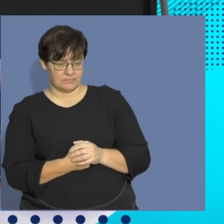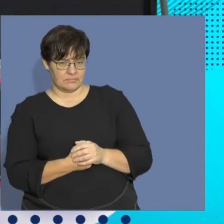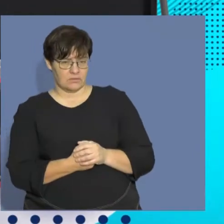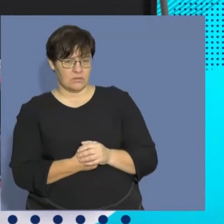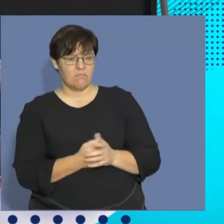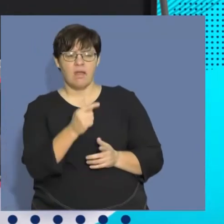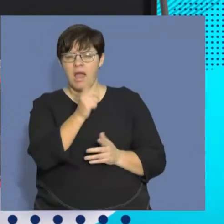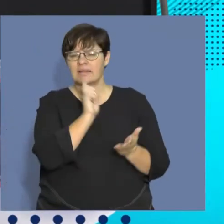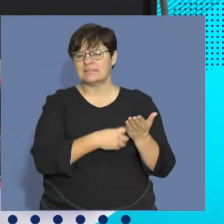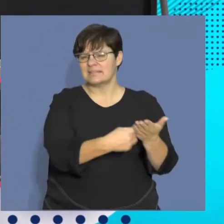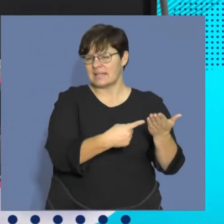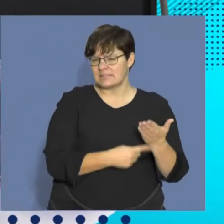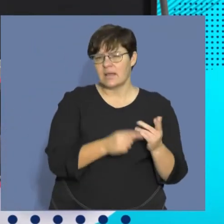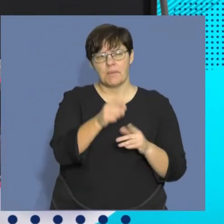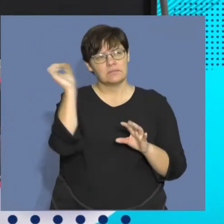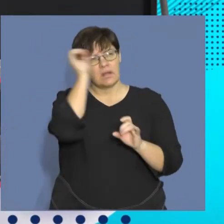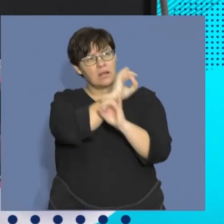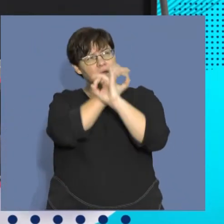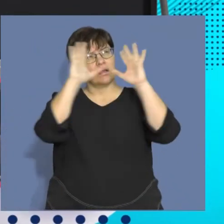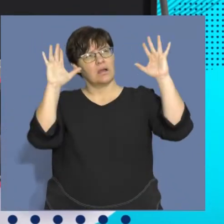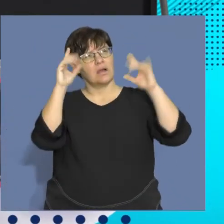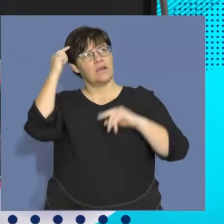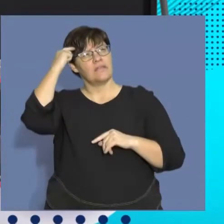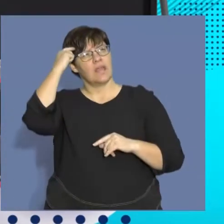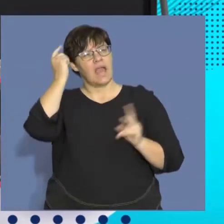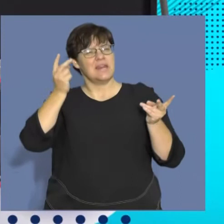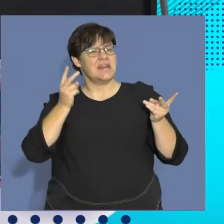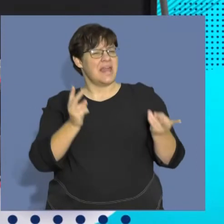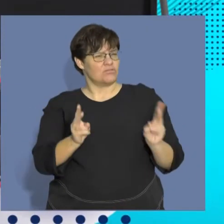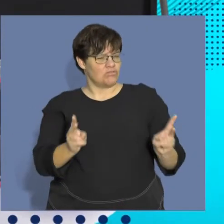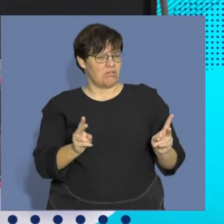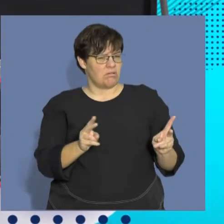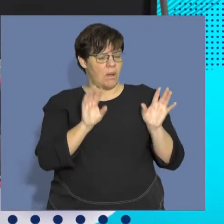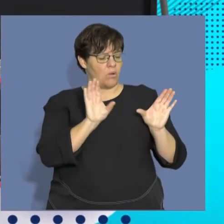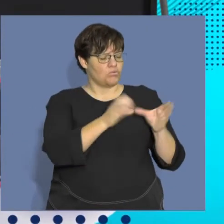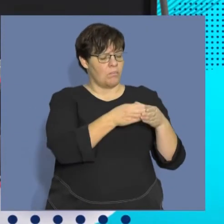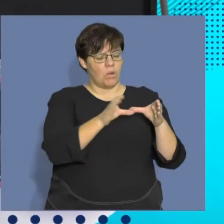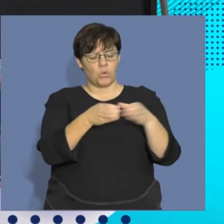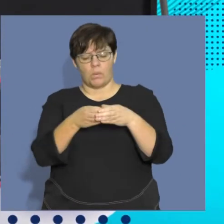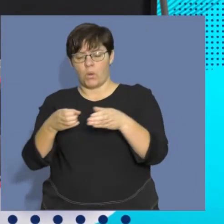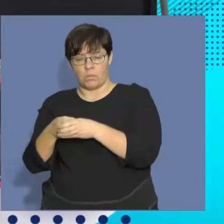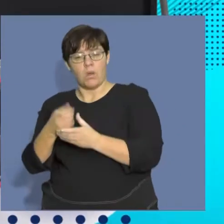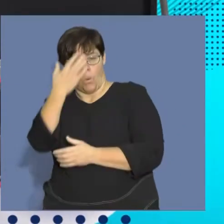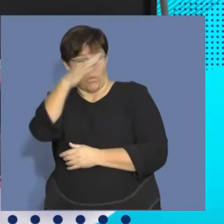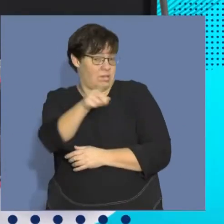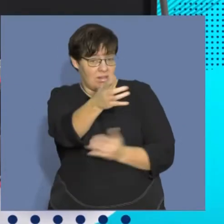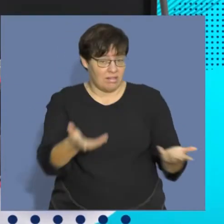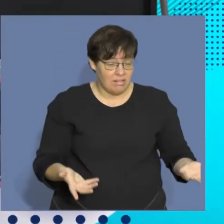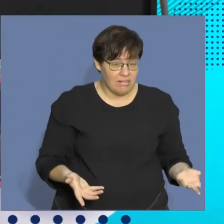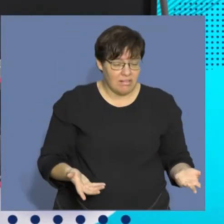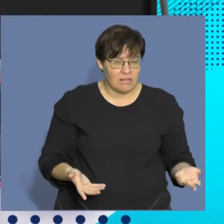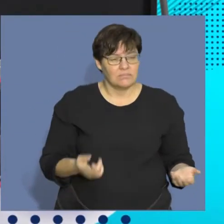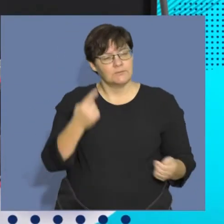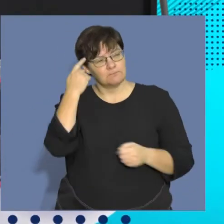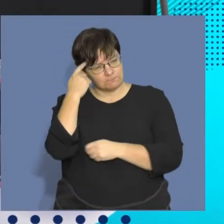them, I want you to try and think about natural populations that you may be familiar with